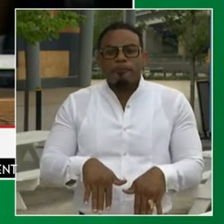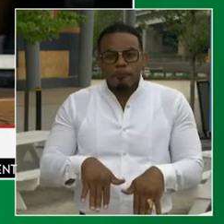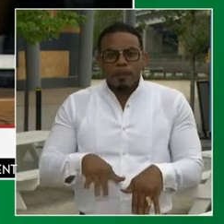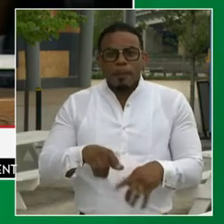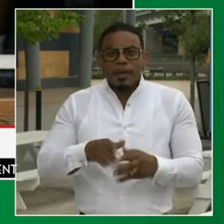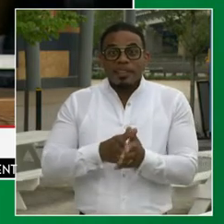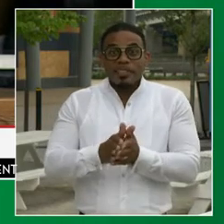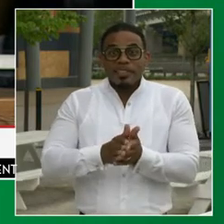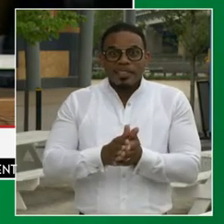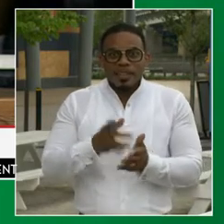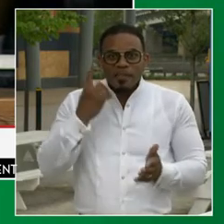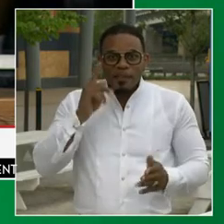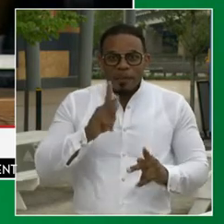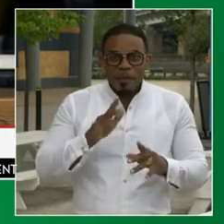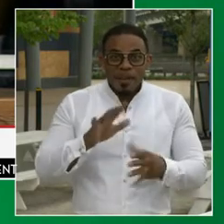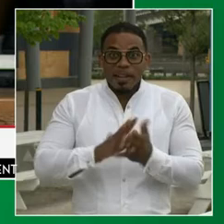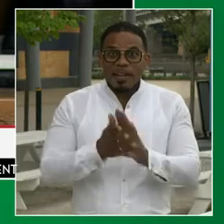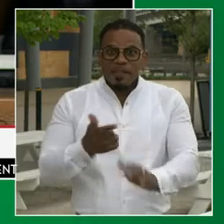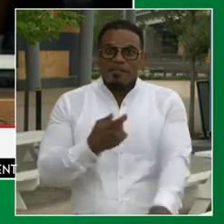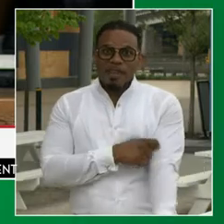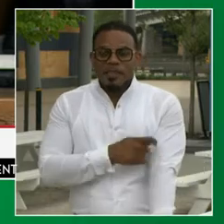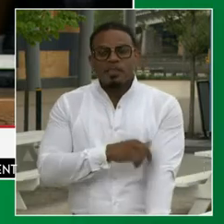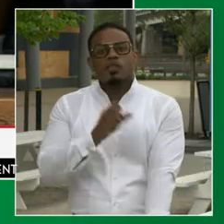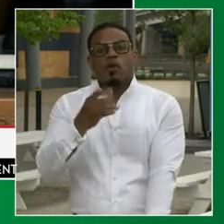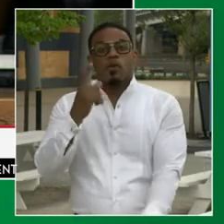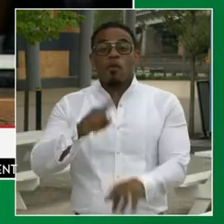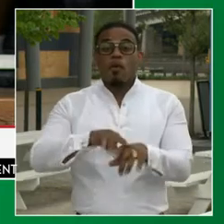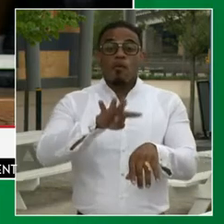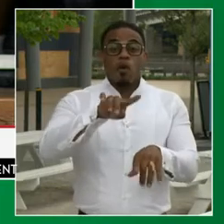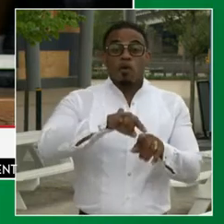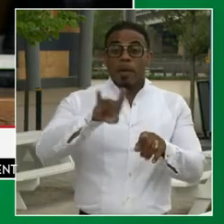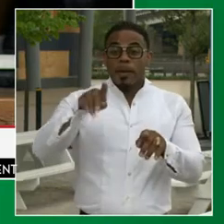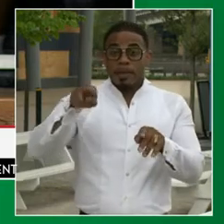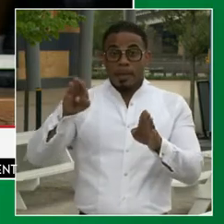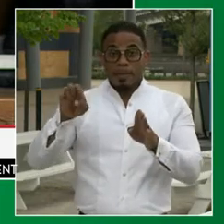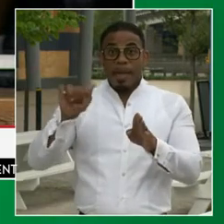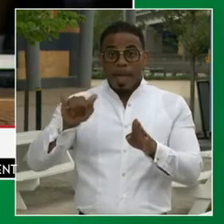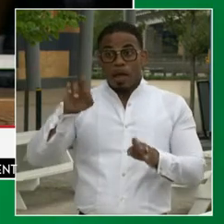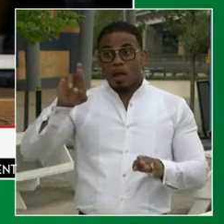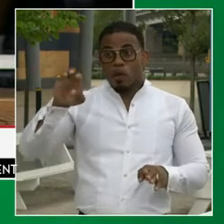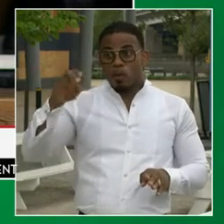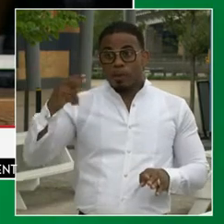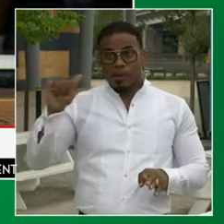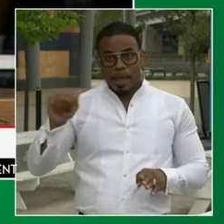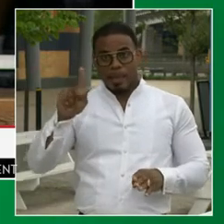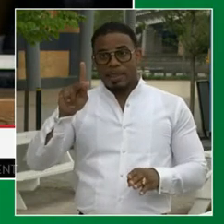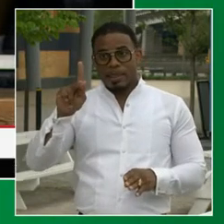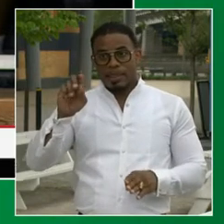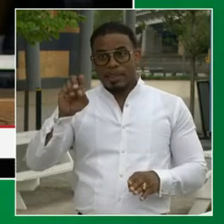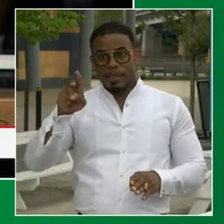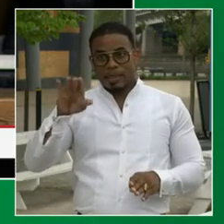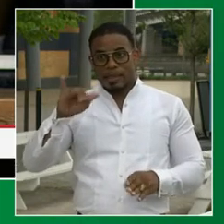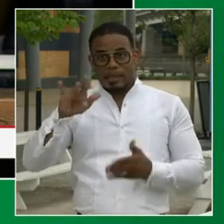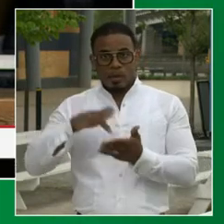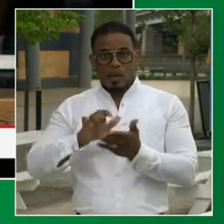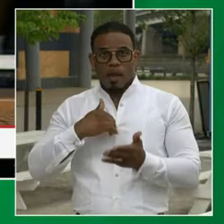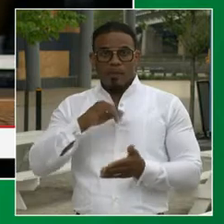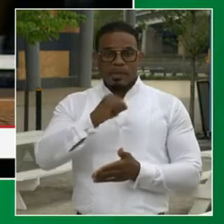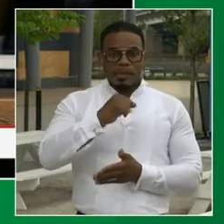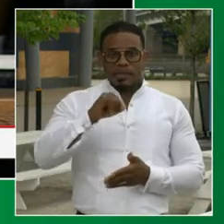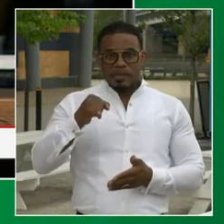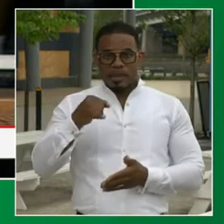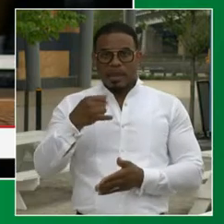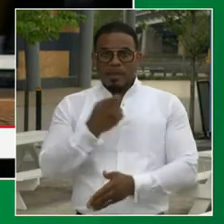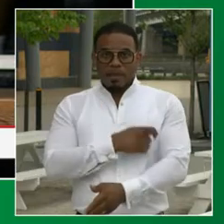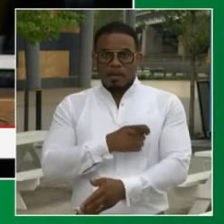an incentive for people to get vaccinated. So from 4 to 8 p.m. at the Reach at the Kennedy Center, we'll have J&J